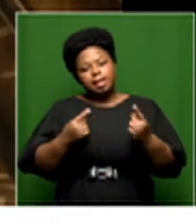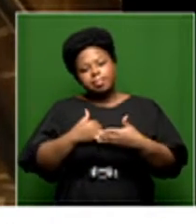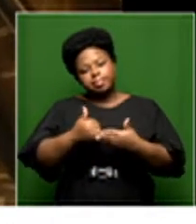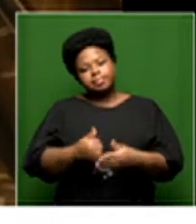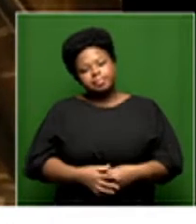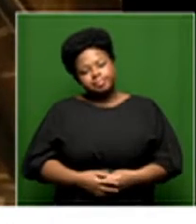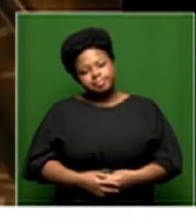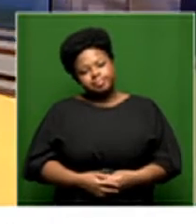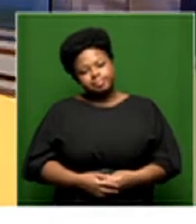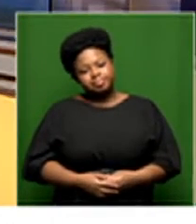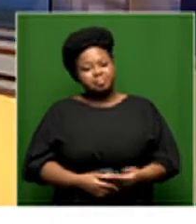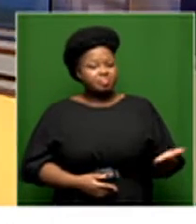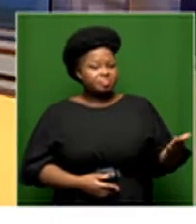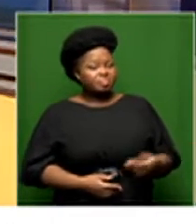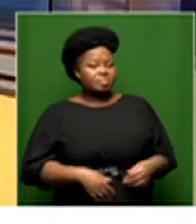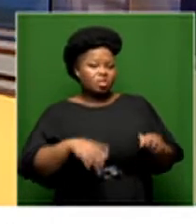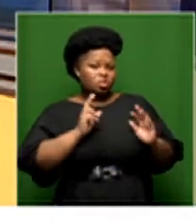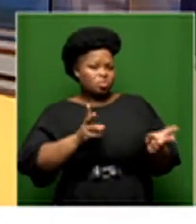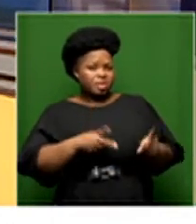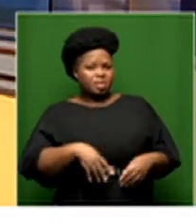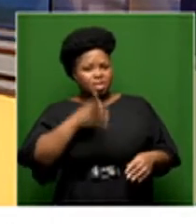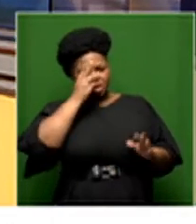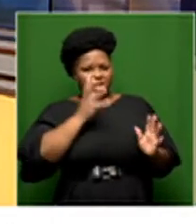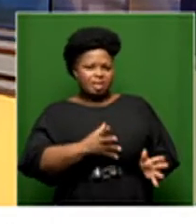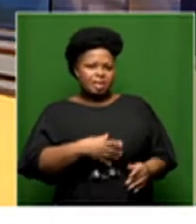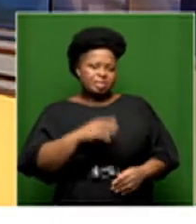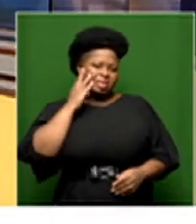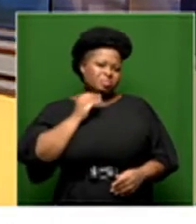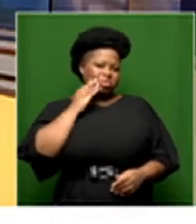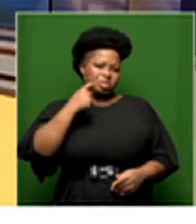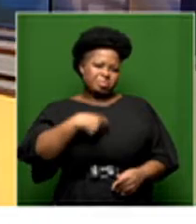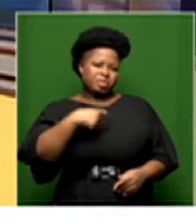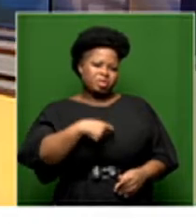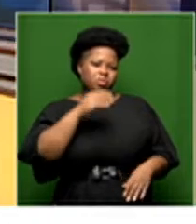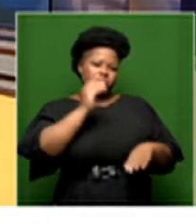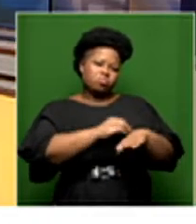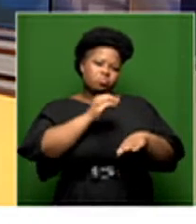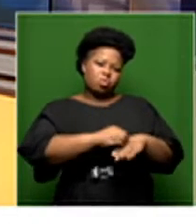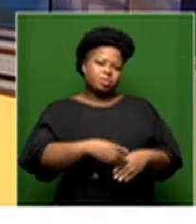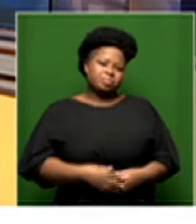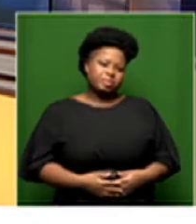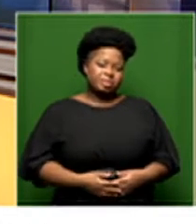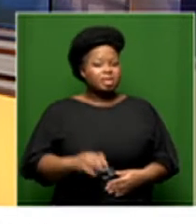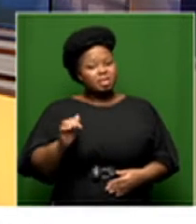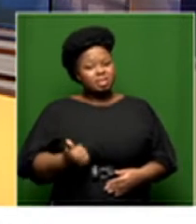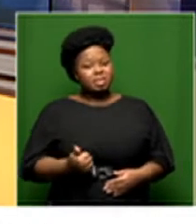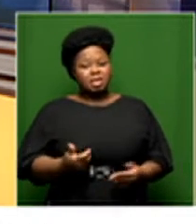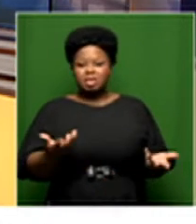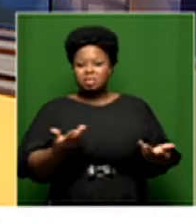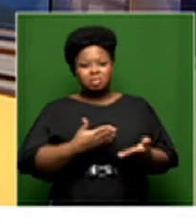difference. Philip, in most cases, learners are facing personal problems which force them to